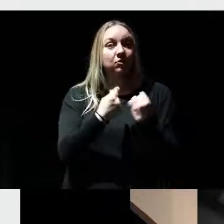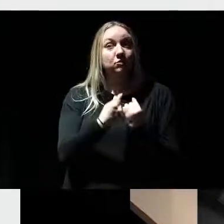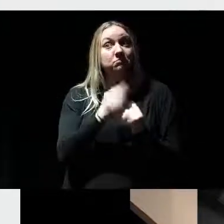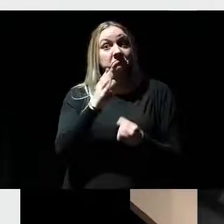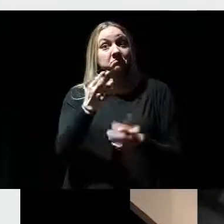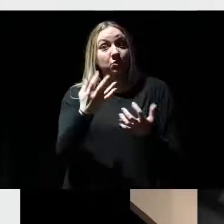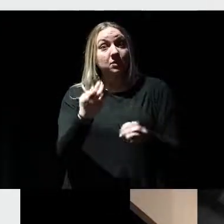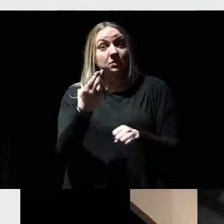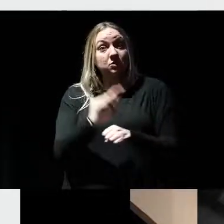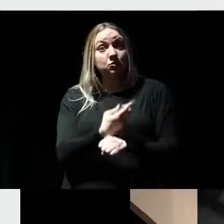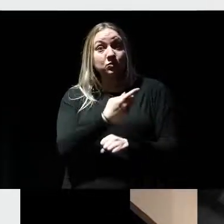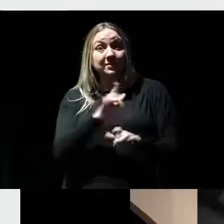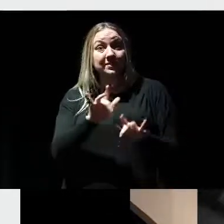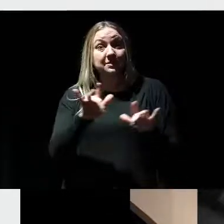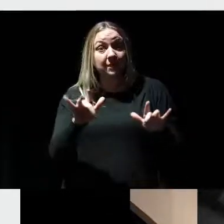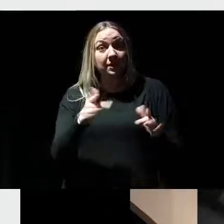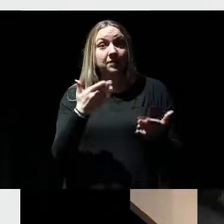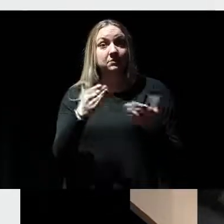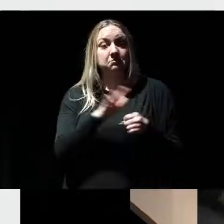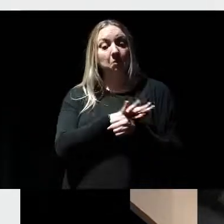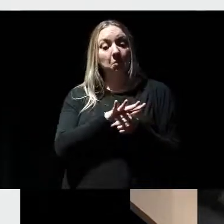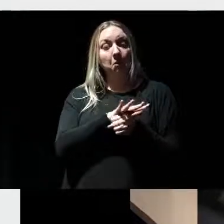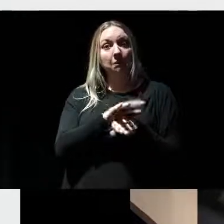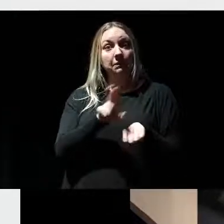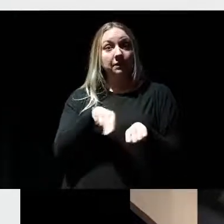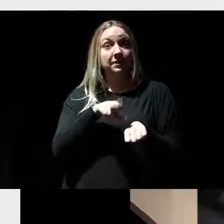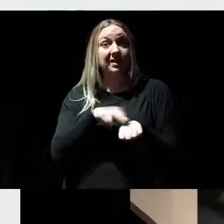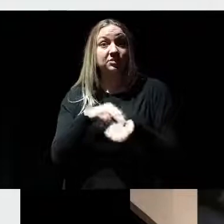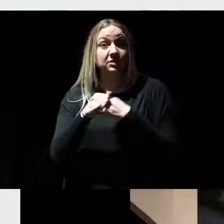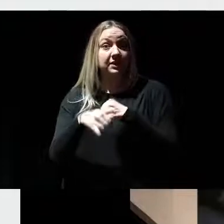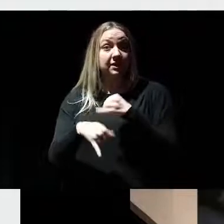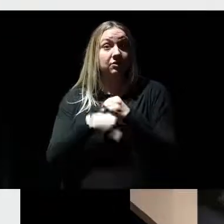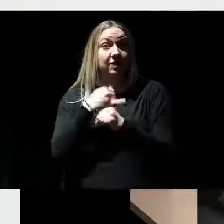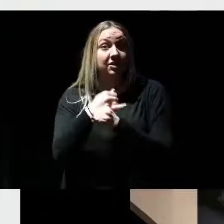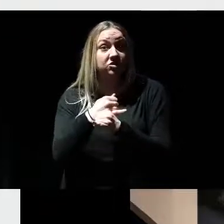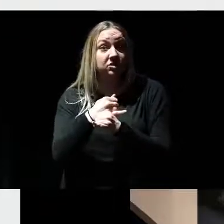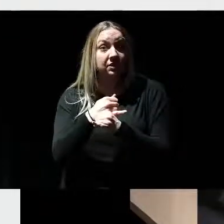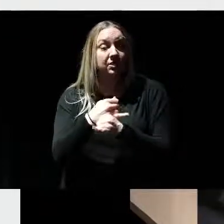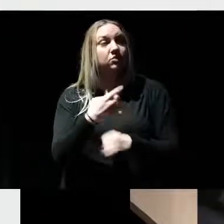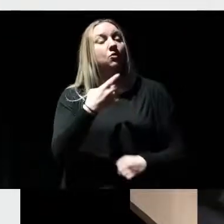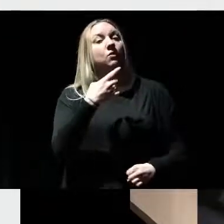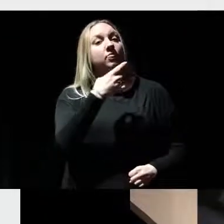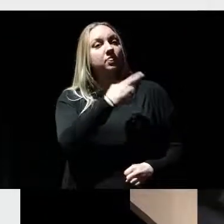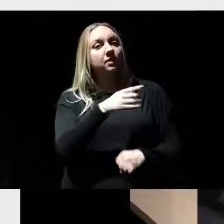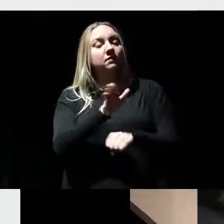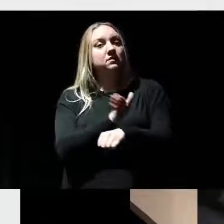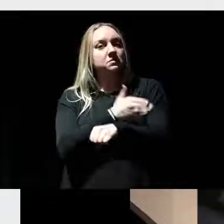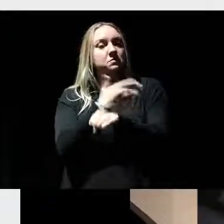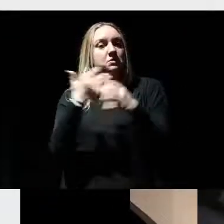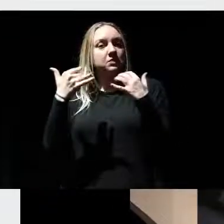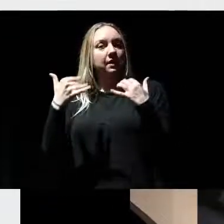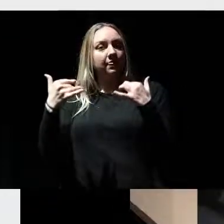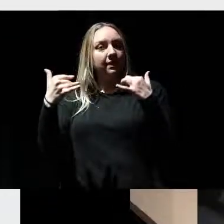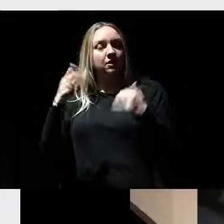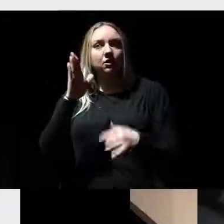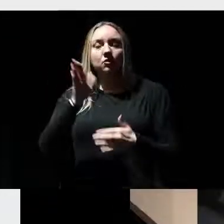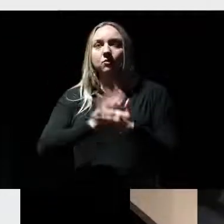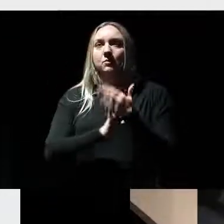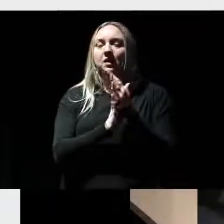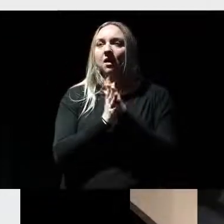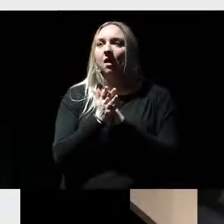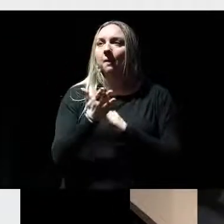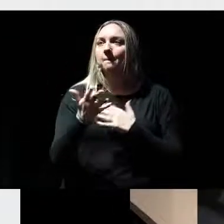internationally, making the music theater, I think, a true location and